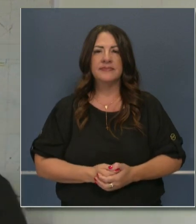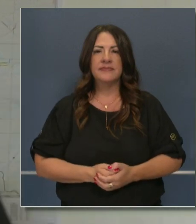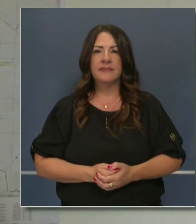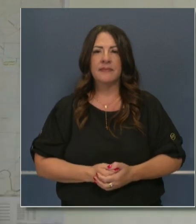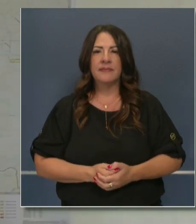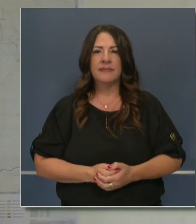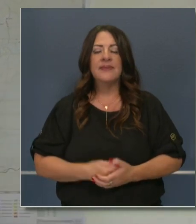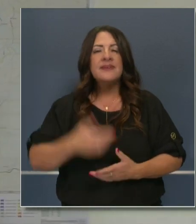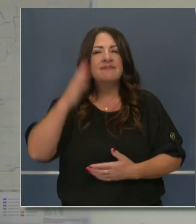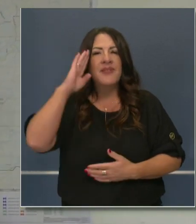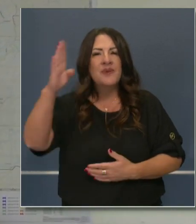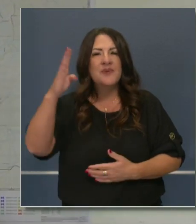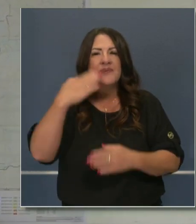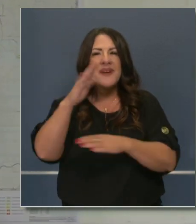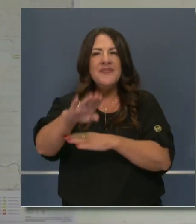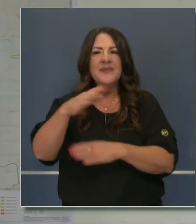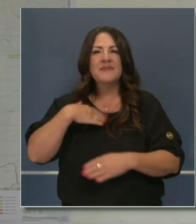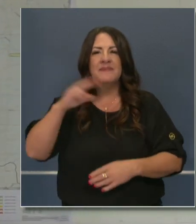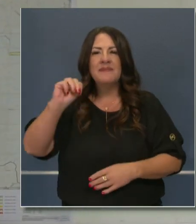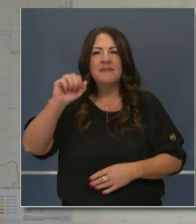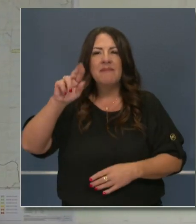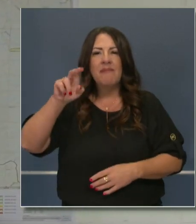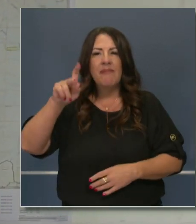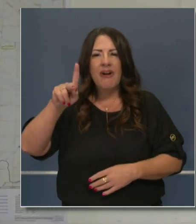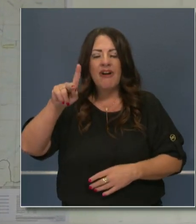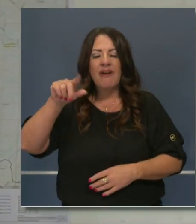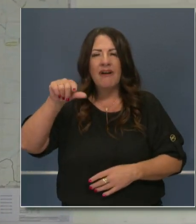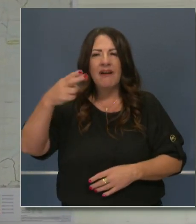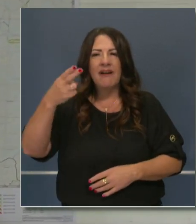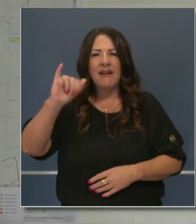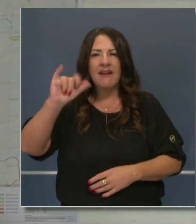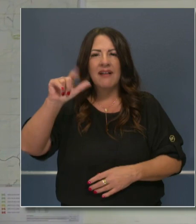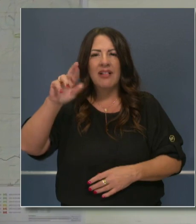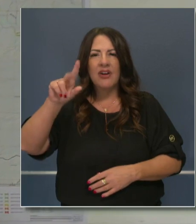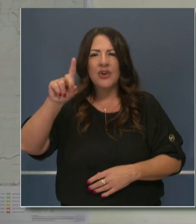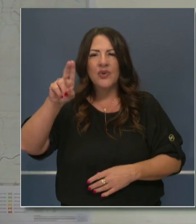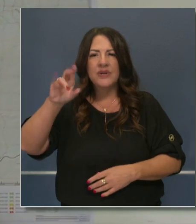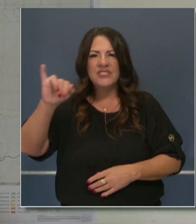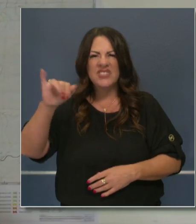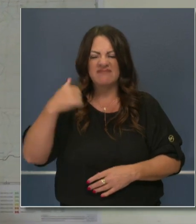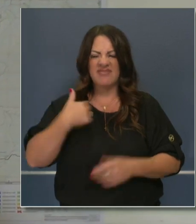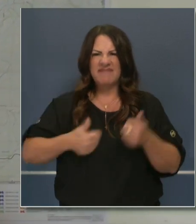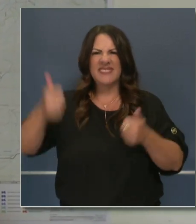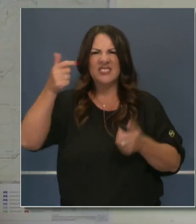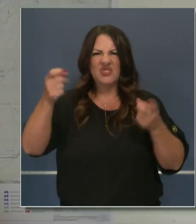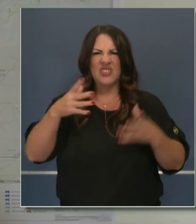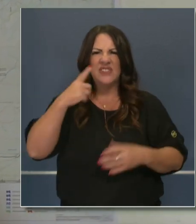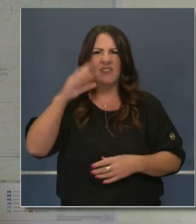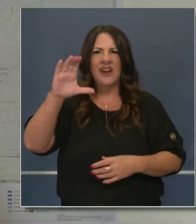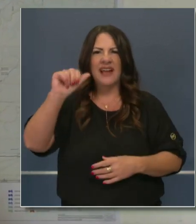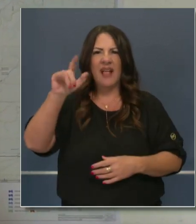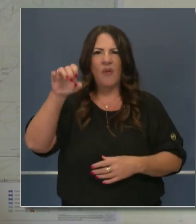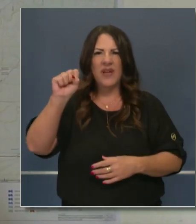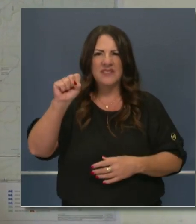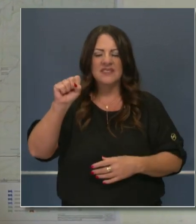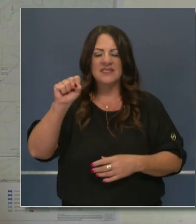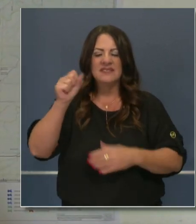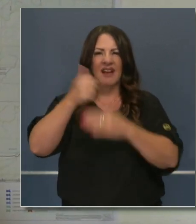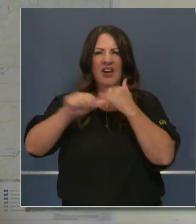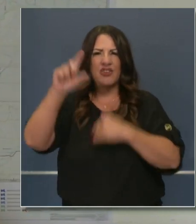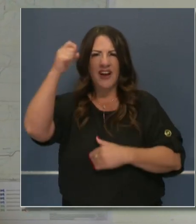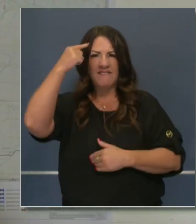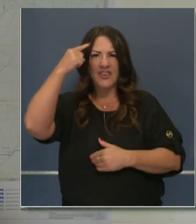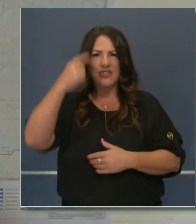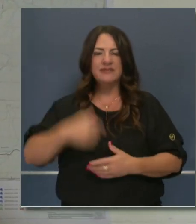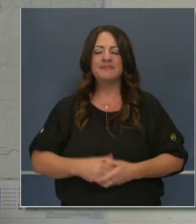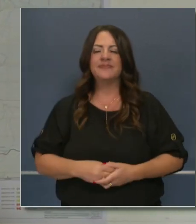All right, good afternoon. Mark Gilarducci, of the Director of the Governor's Office of Emergency Services here in Governor Newsom's office. First of all, let me